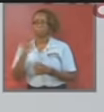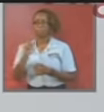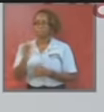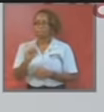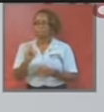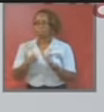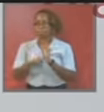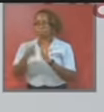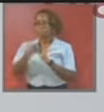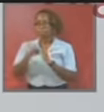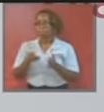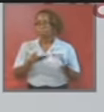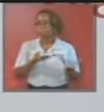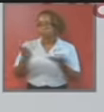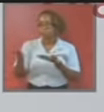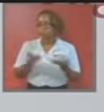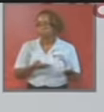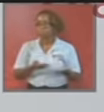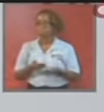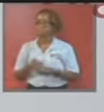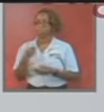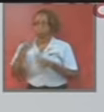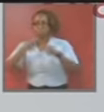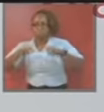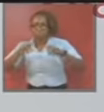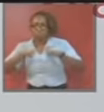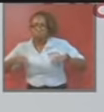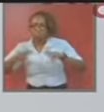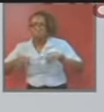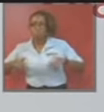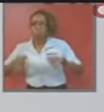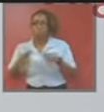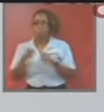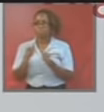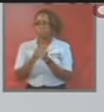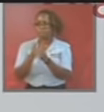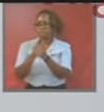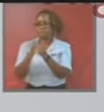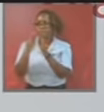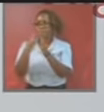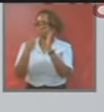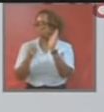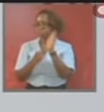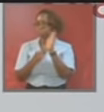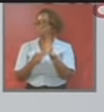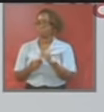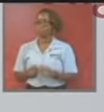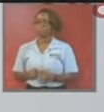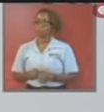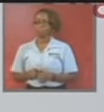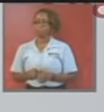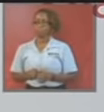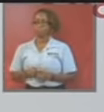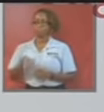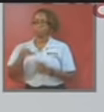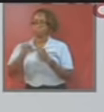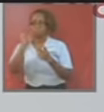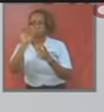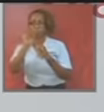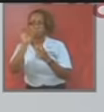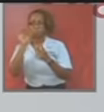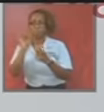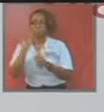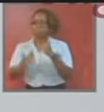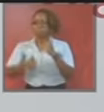will do an inspection based on a criteria that was set out by the Ministry and a tool that was developed and adapted from